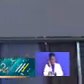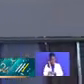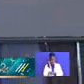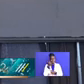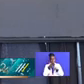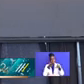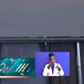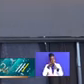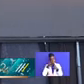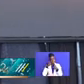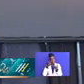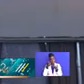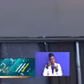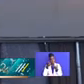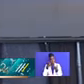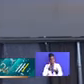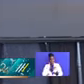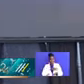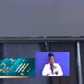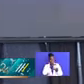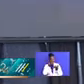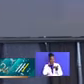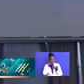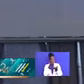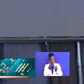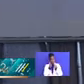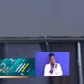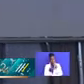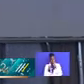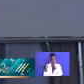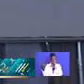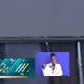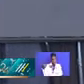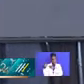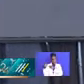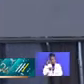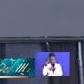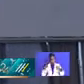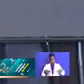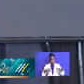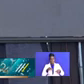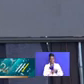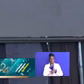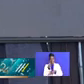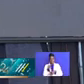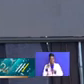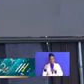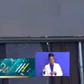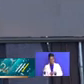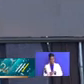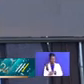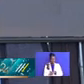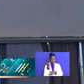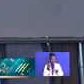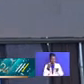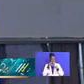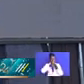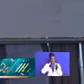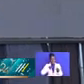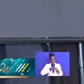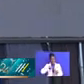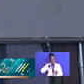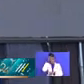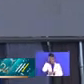spirit and say that evil spirit that is responsible for people not to rise to the top in our